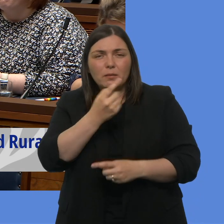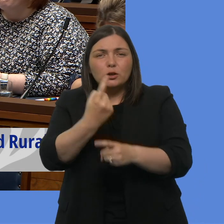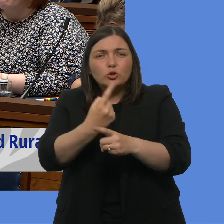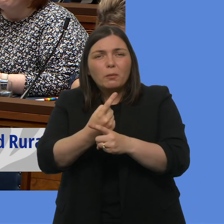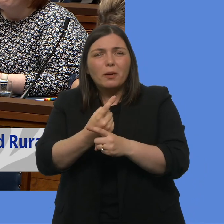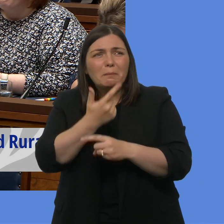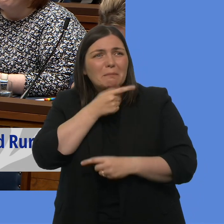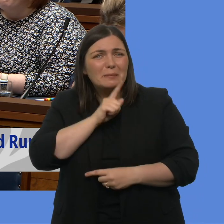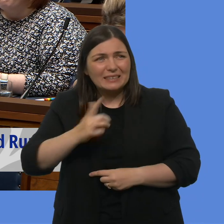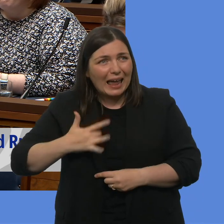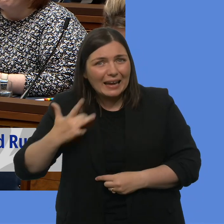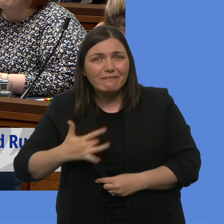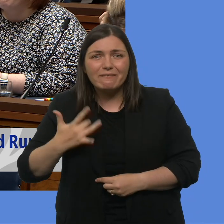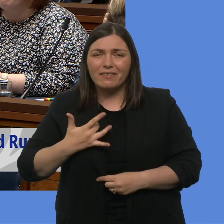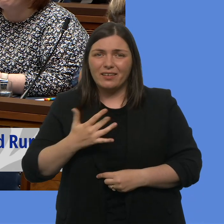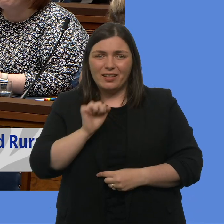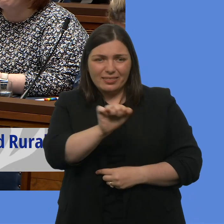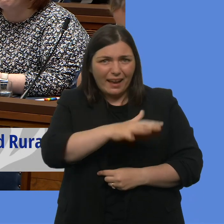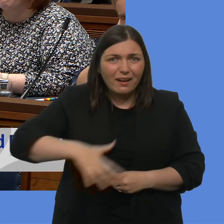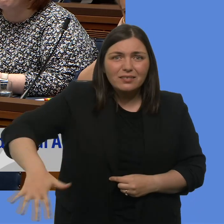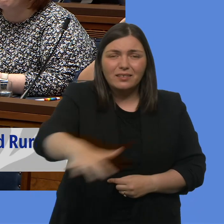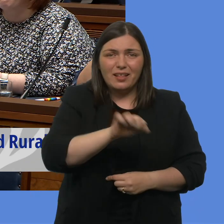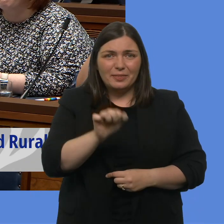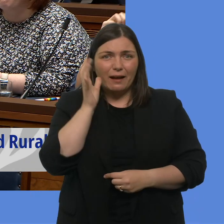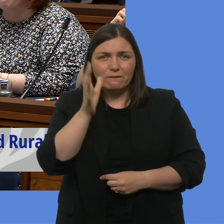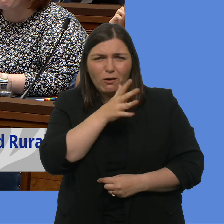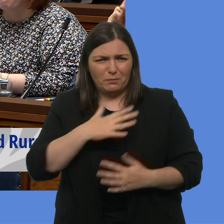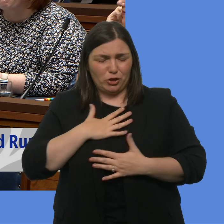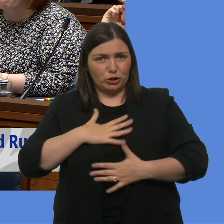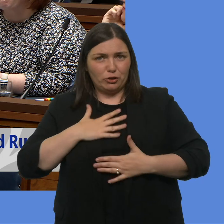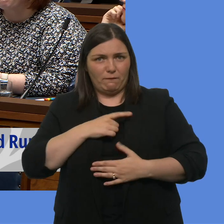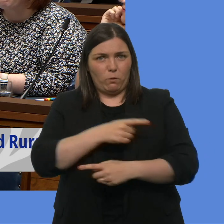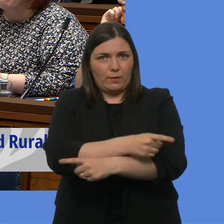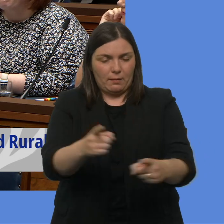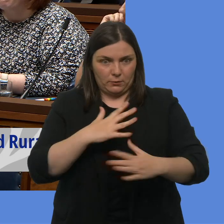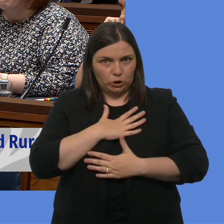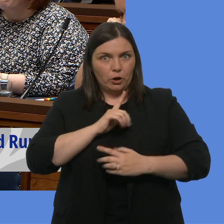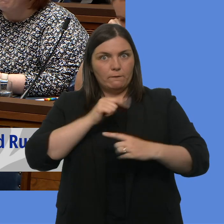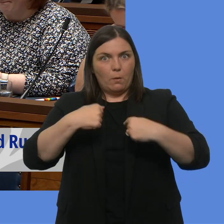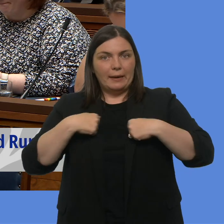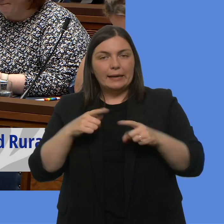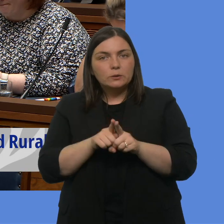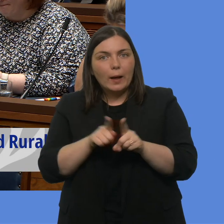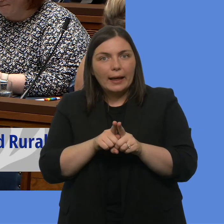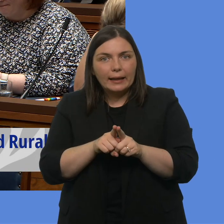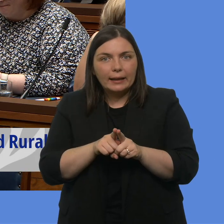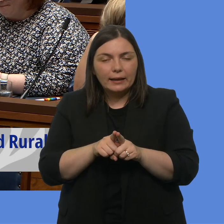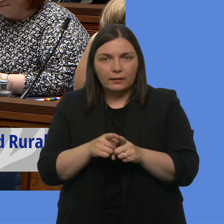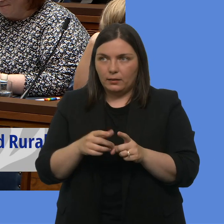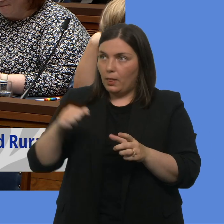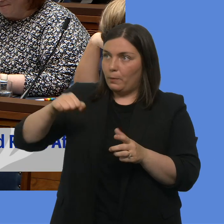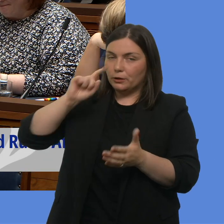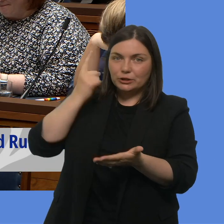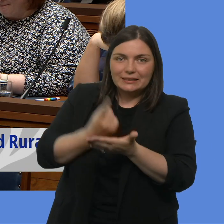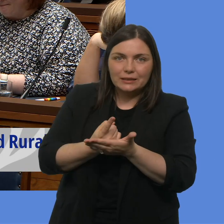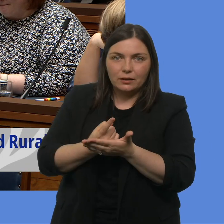this budget was like a bolt from the blue in terms of that decision, and then also then removing the earmarking of the funding. And clearly the UK government